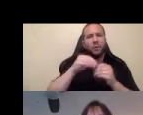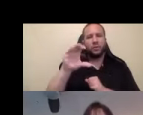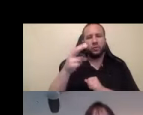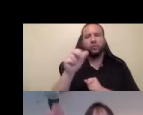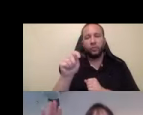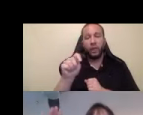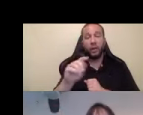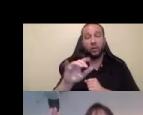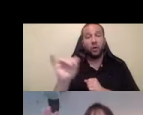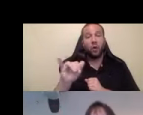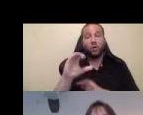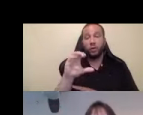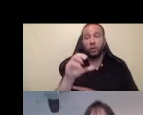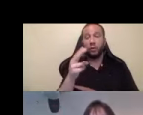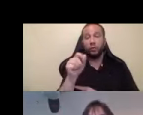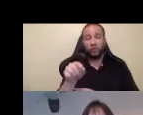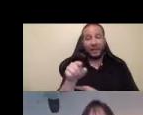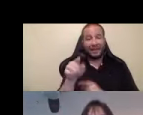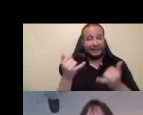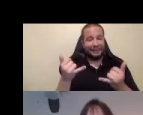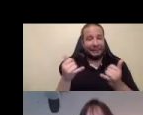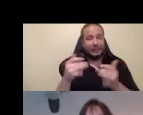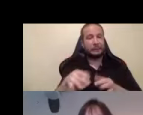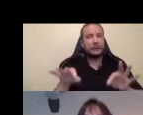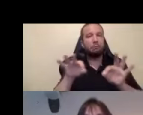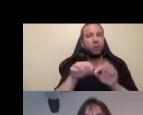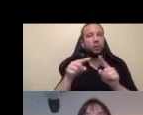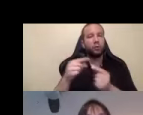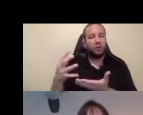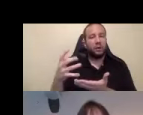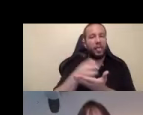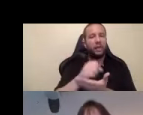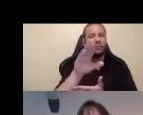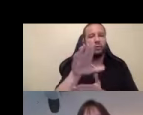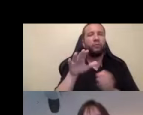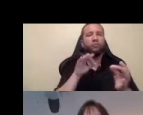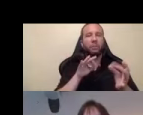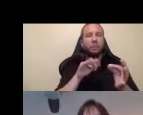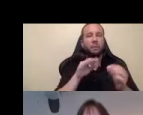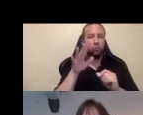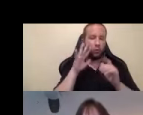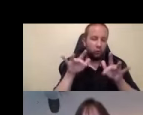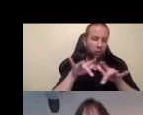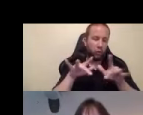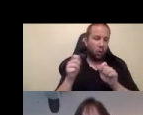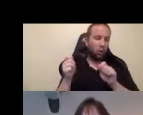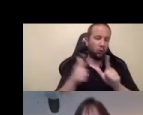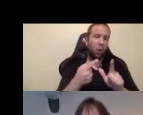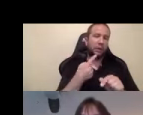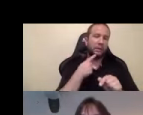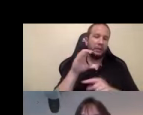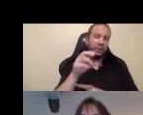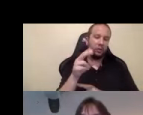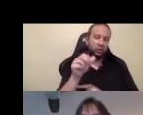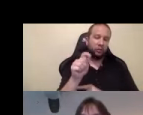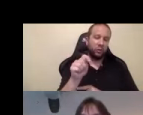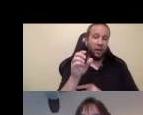know, the chat is an important place for us to gather feedback tonight. We're going to record everything that's in that chat.